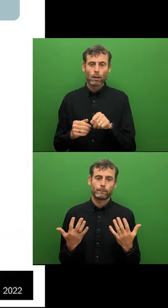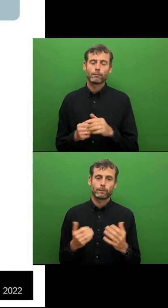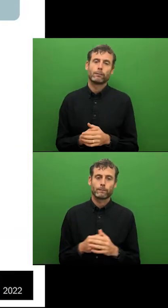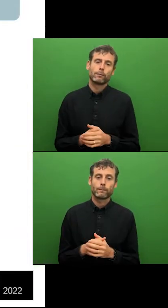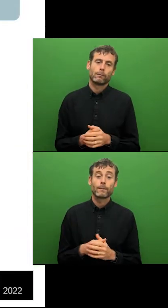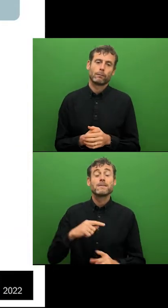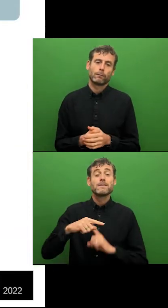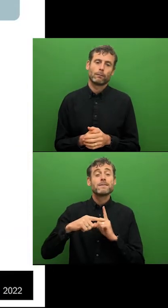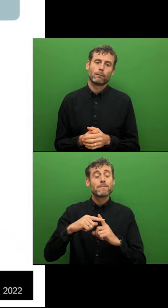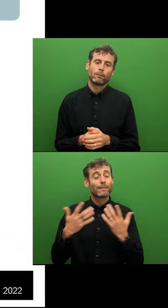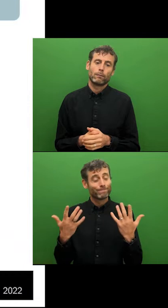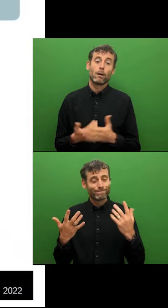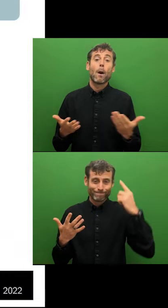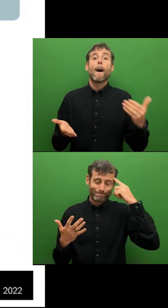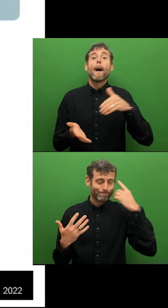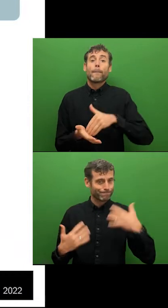translation models.